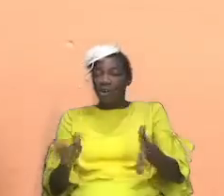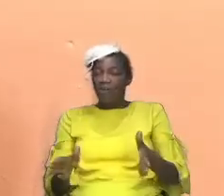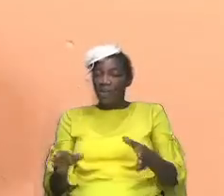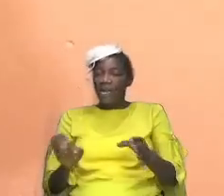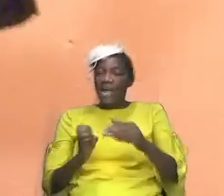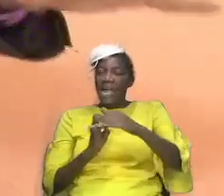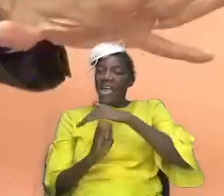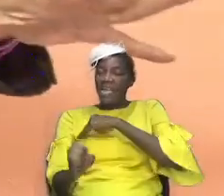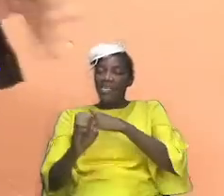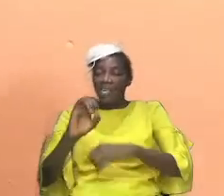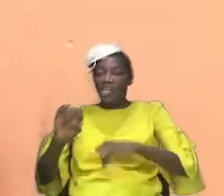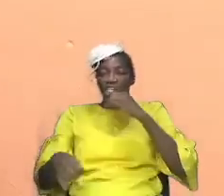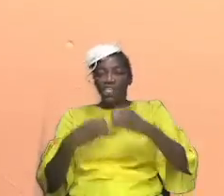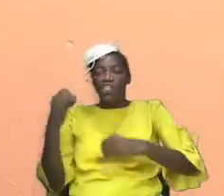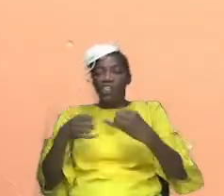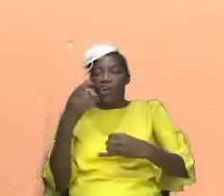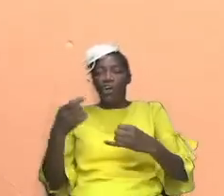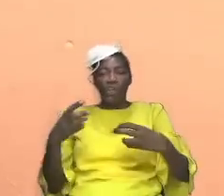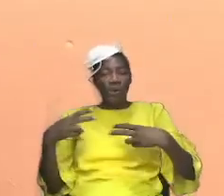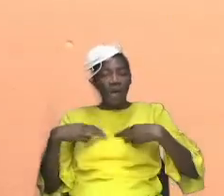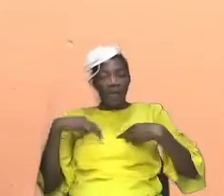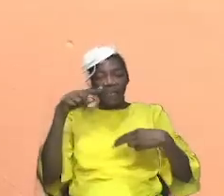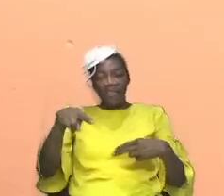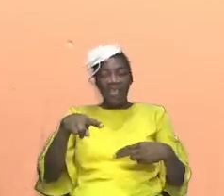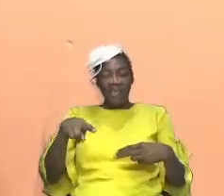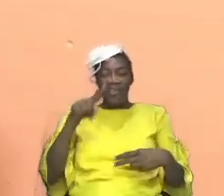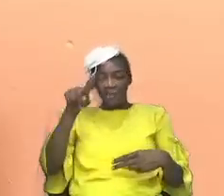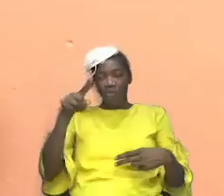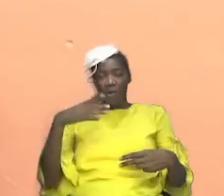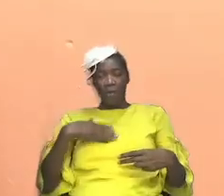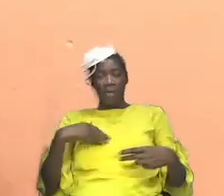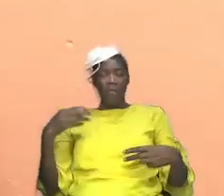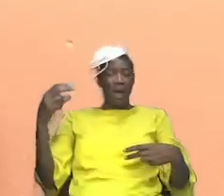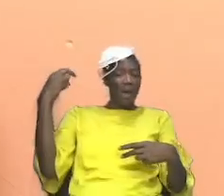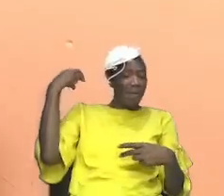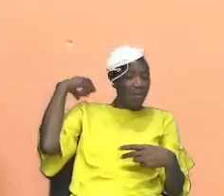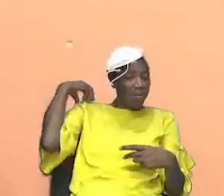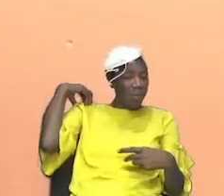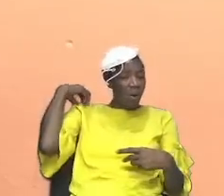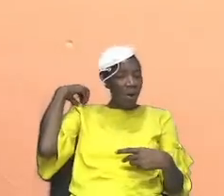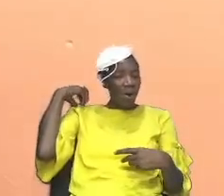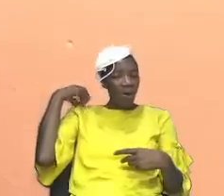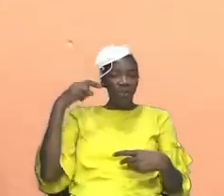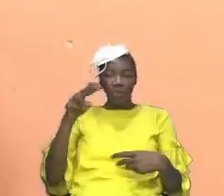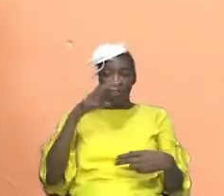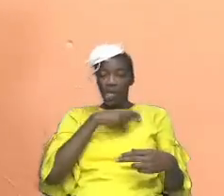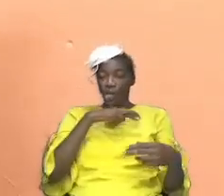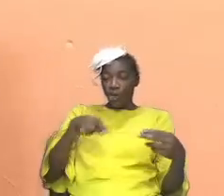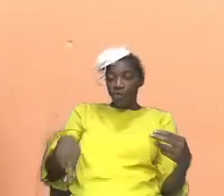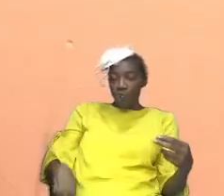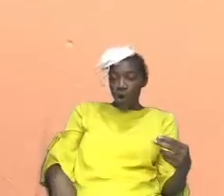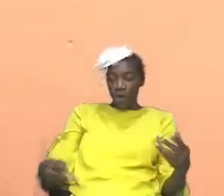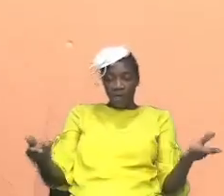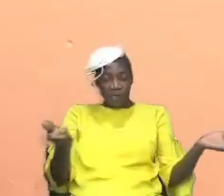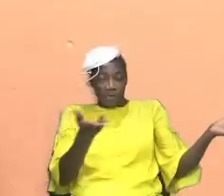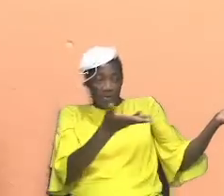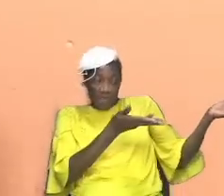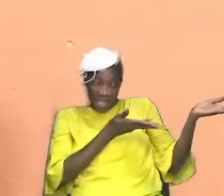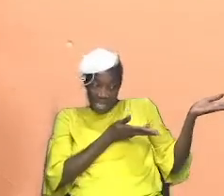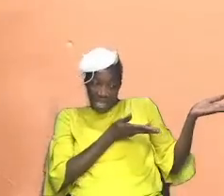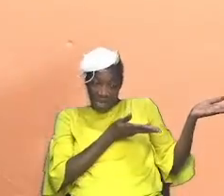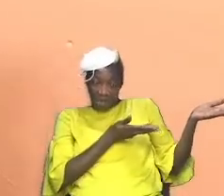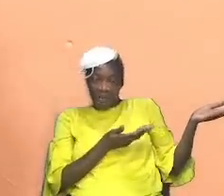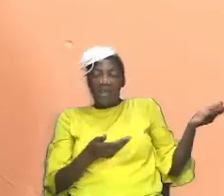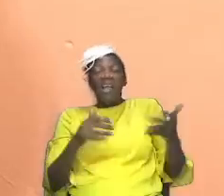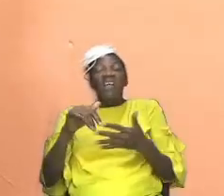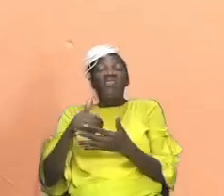these nations. You shall have that. You shall be my governor over here. You shall be the royal this over there. These are the things that we will